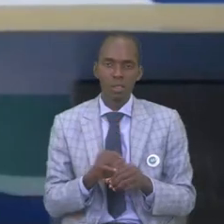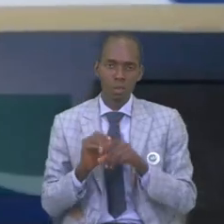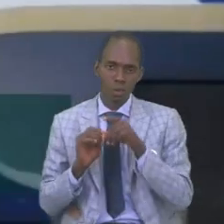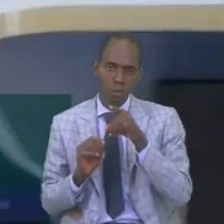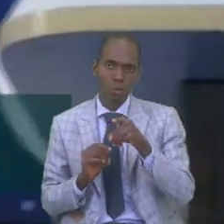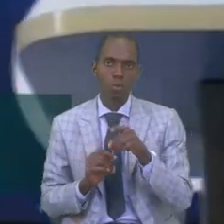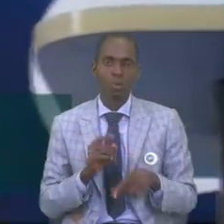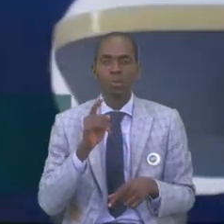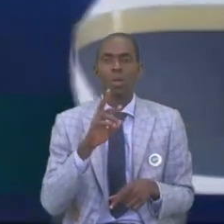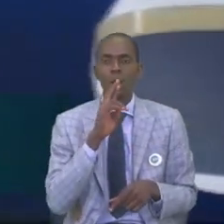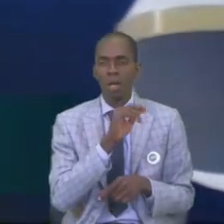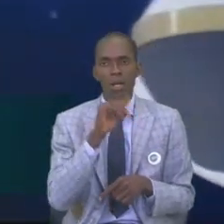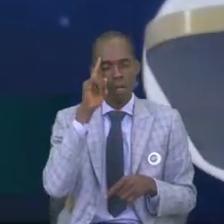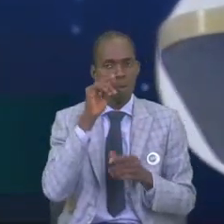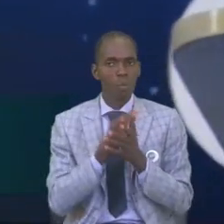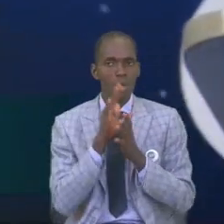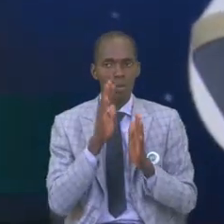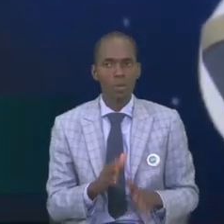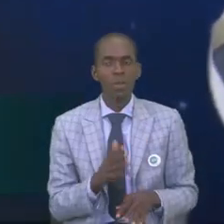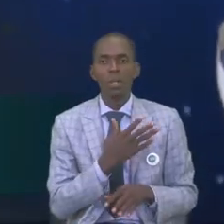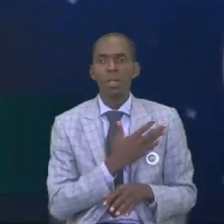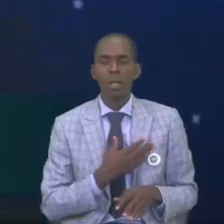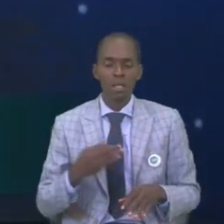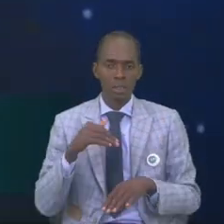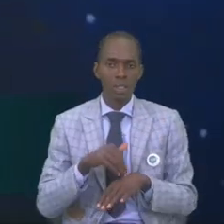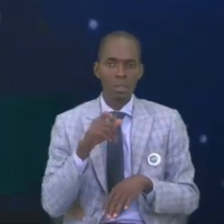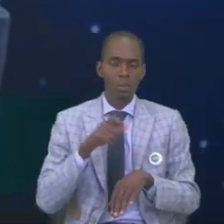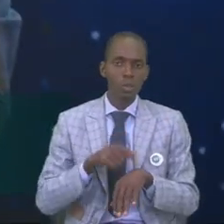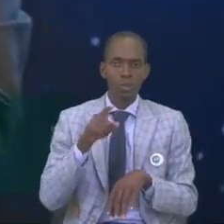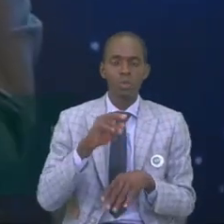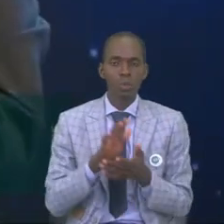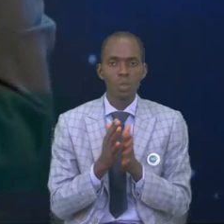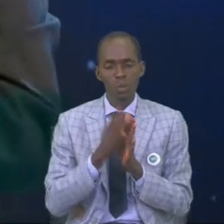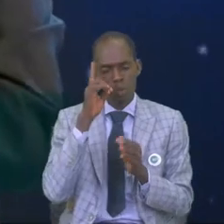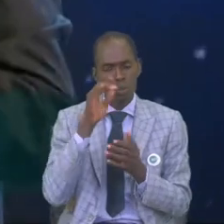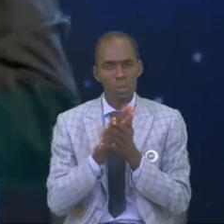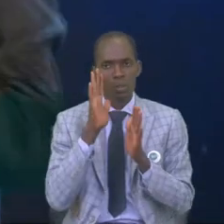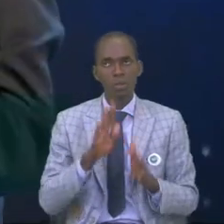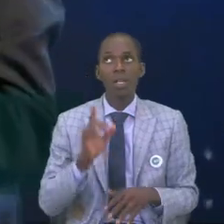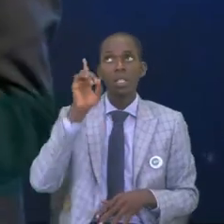You are a believer. At the point we are going to become a believer, he said, I stand at the door